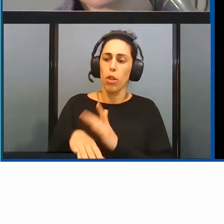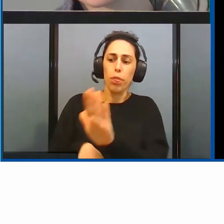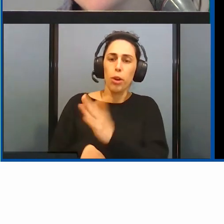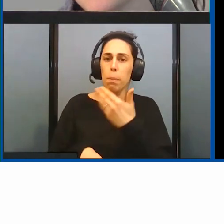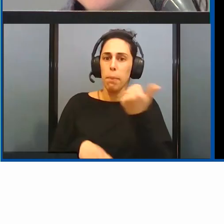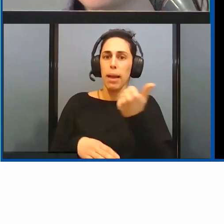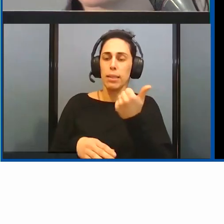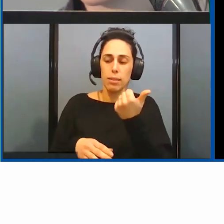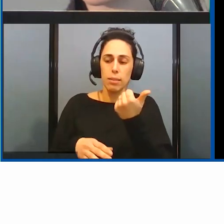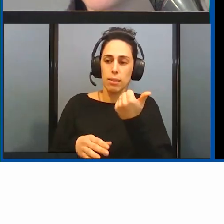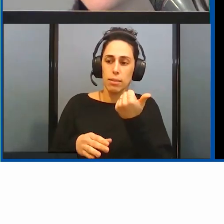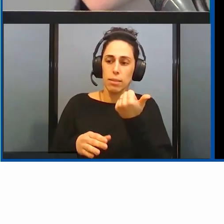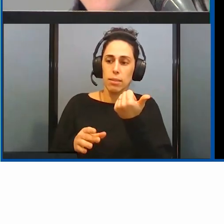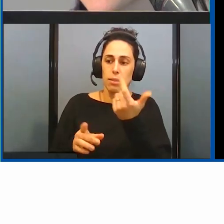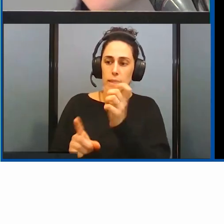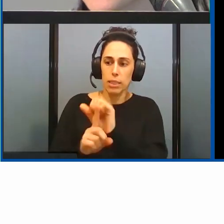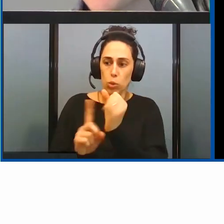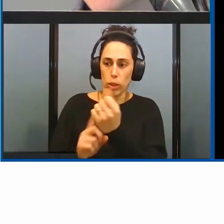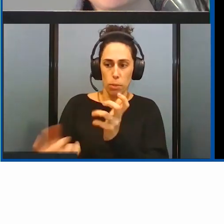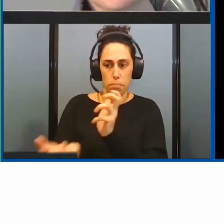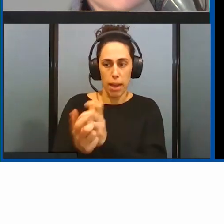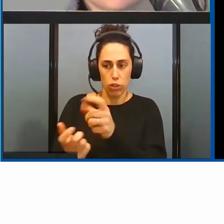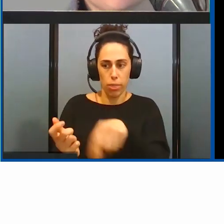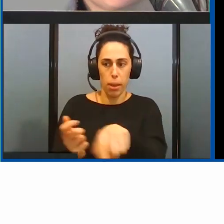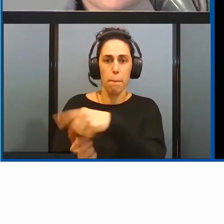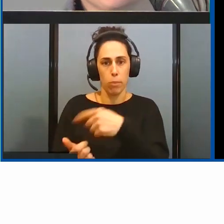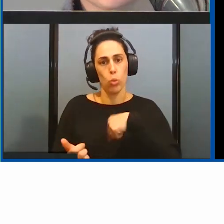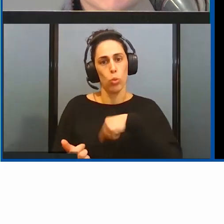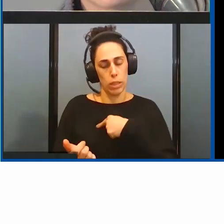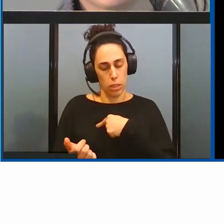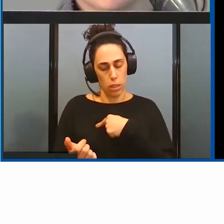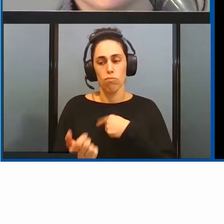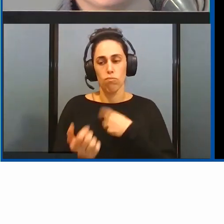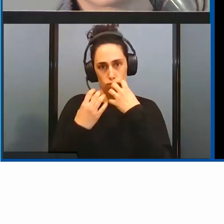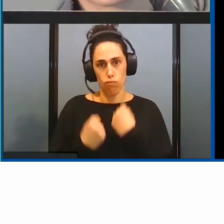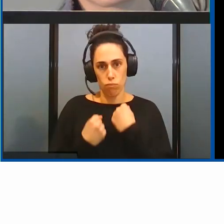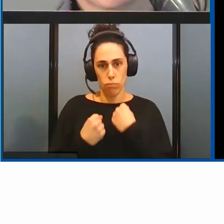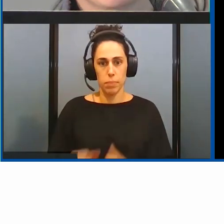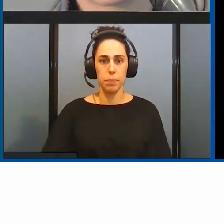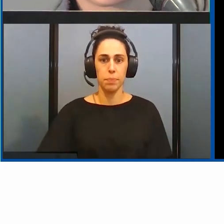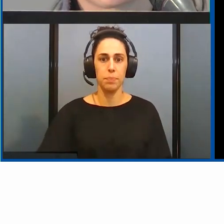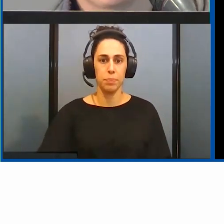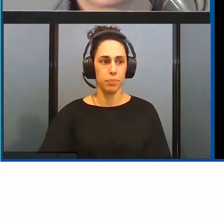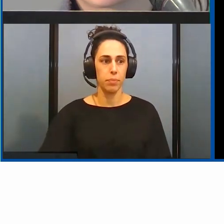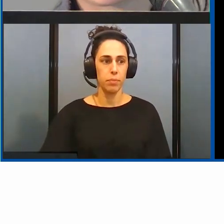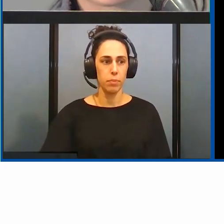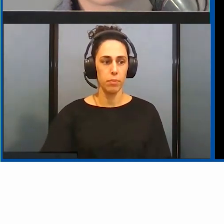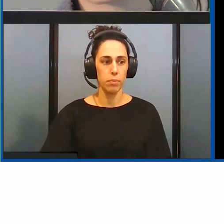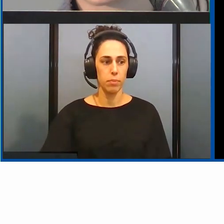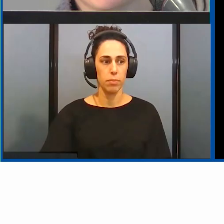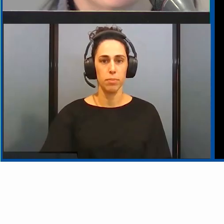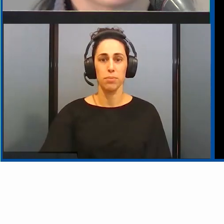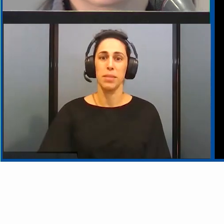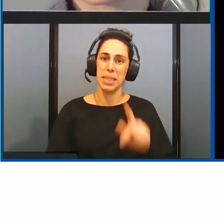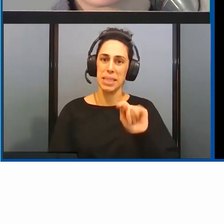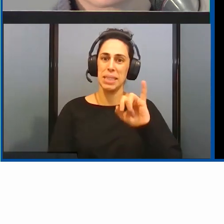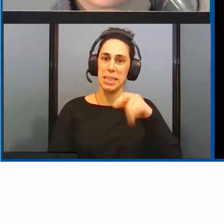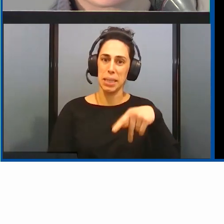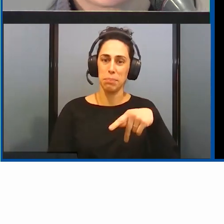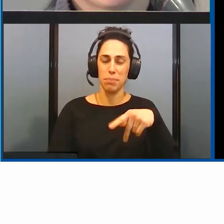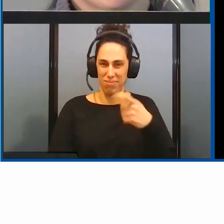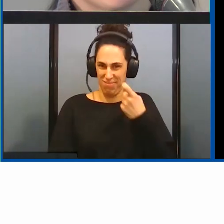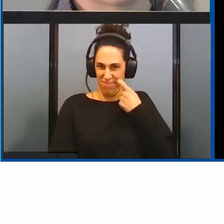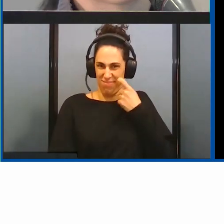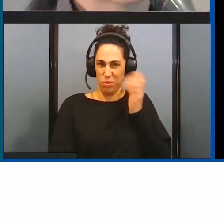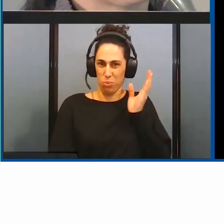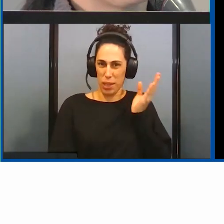Some tips. CASA already covered some tips. There's a little bit of overlap because we have the same belief systems around equal